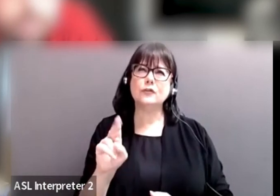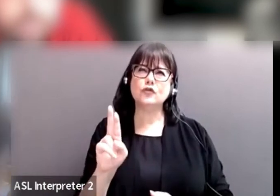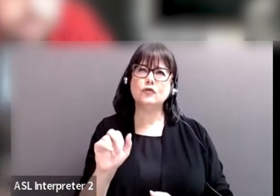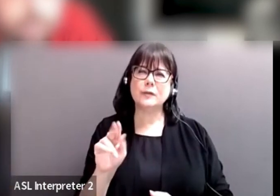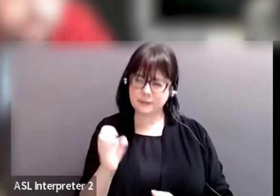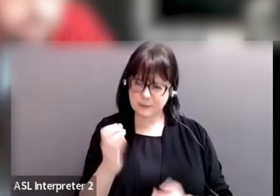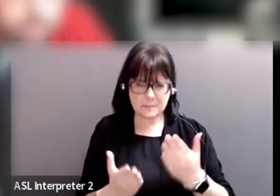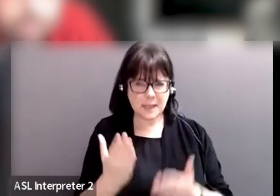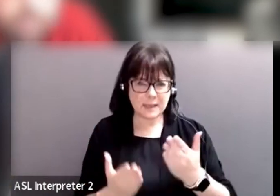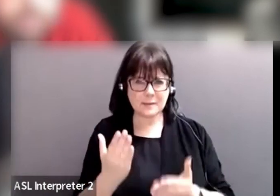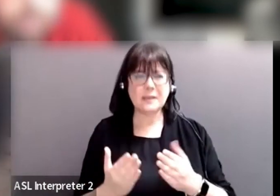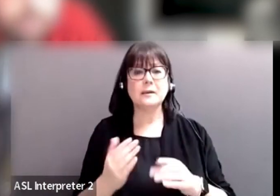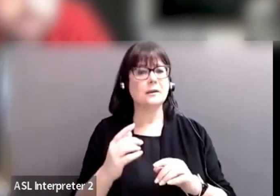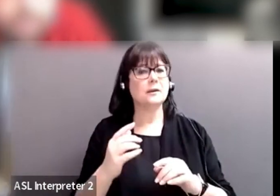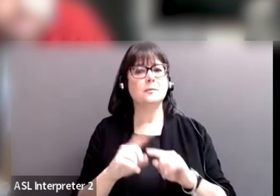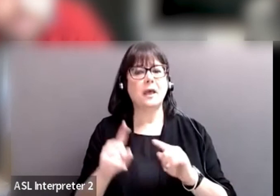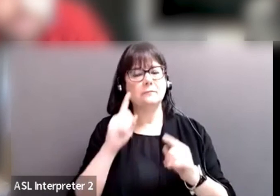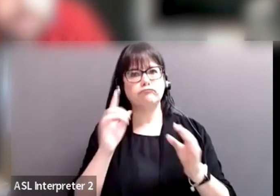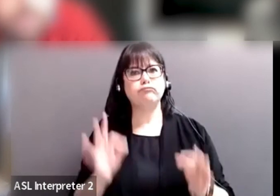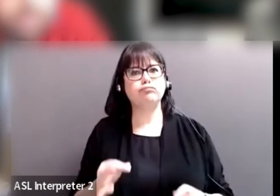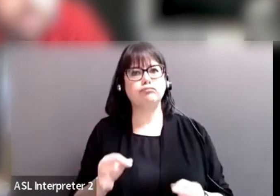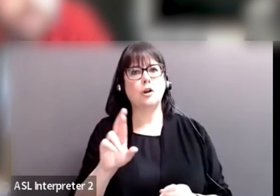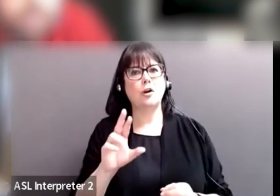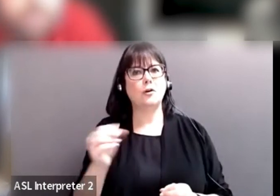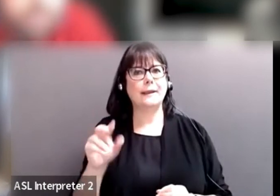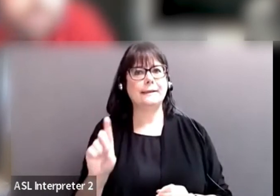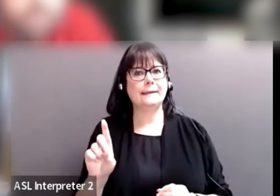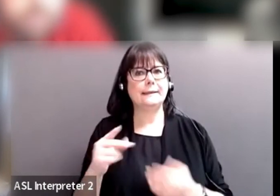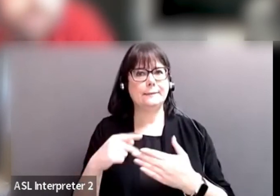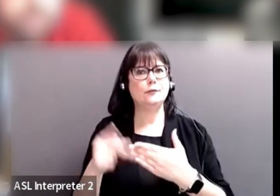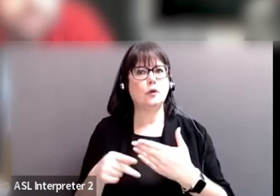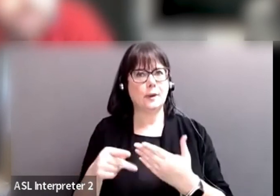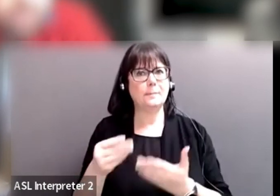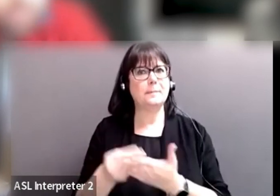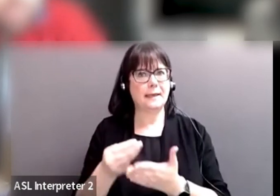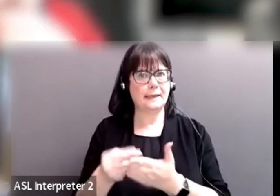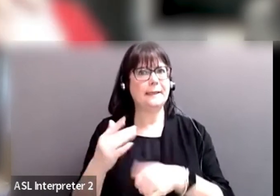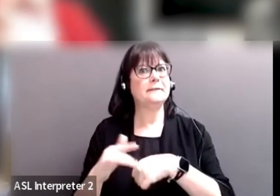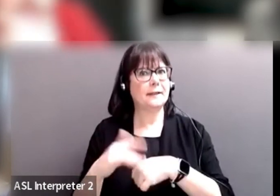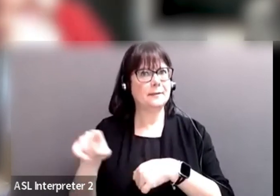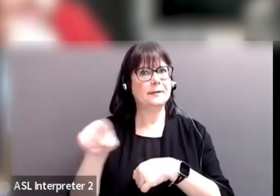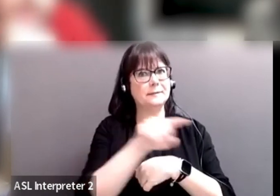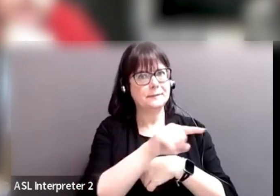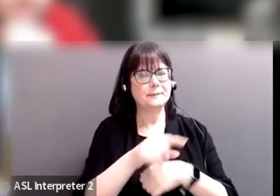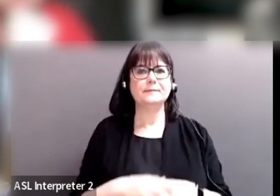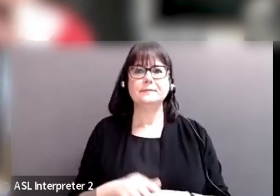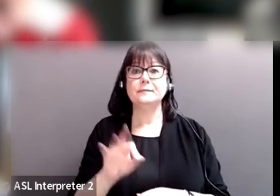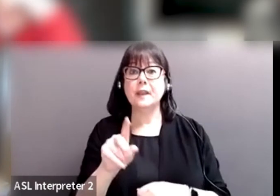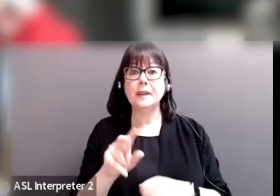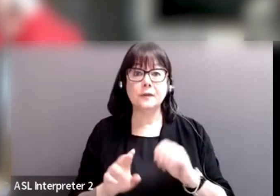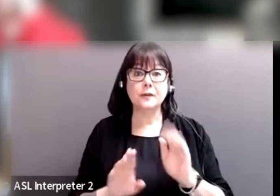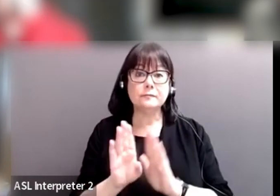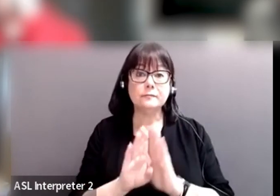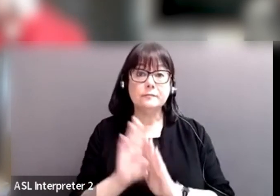definitely like there are some R&D programs that you can leverage if you're building like new tech or